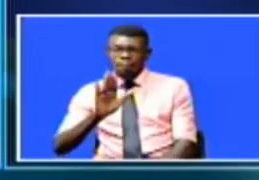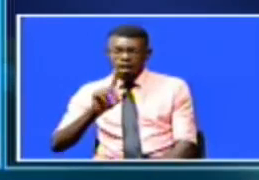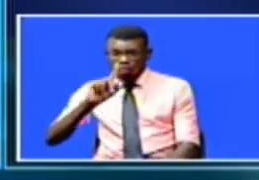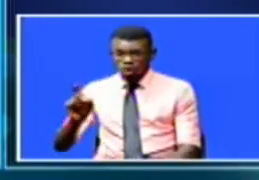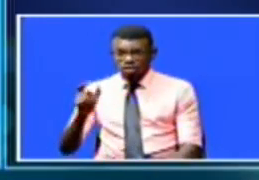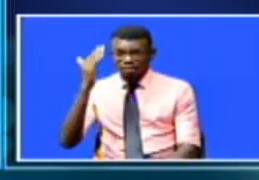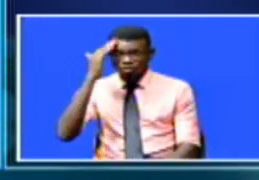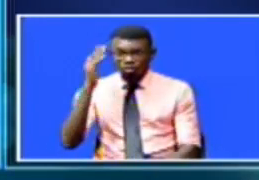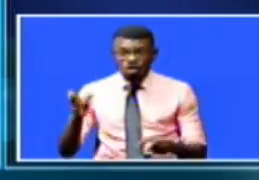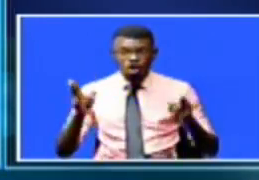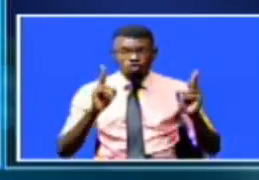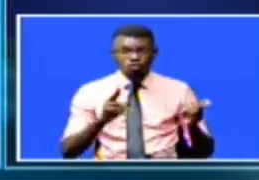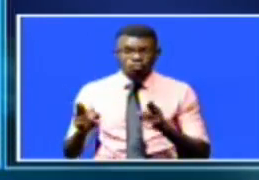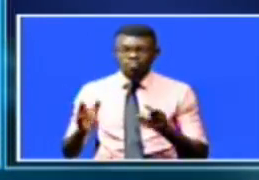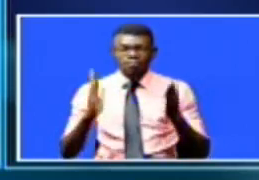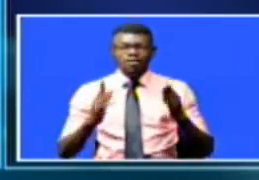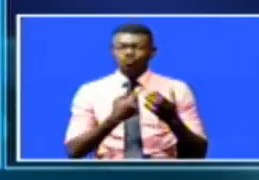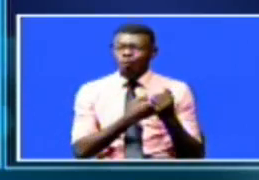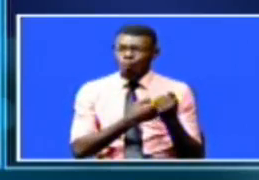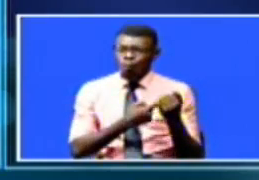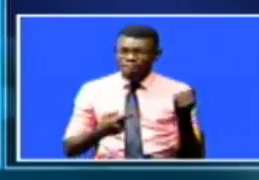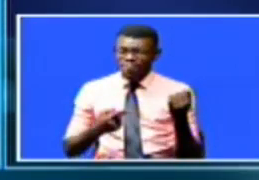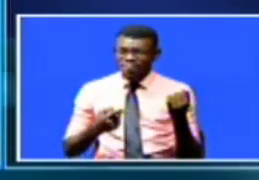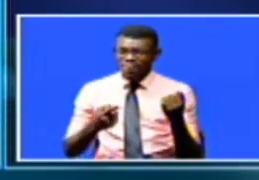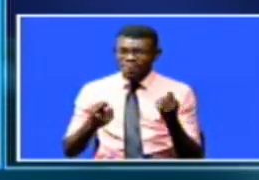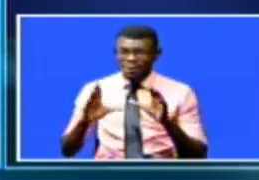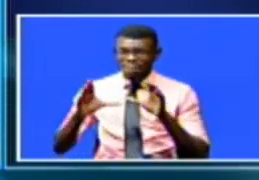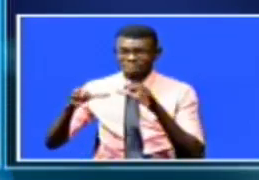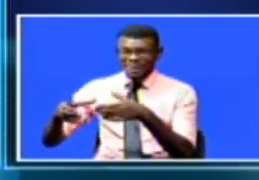ordinarily, the whip of any party would select